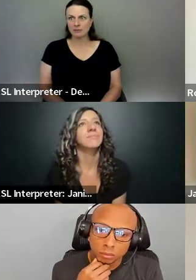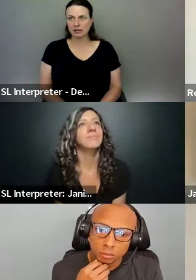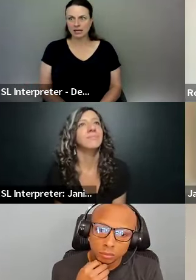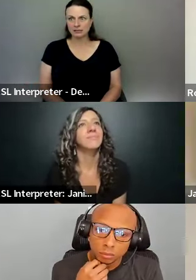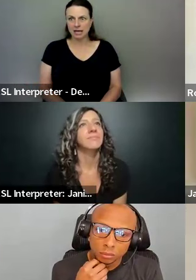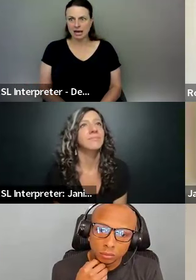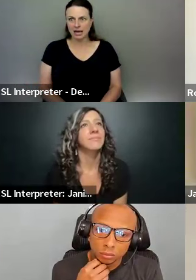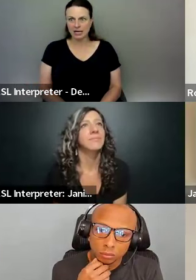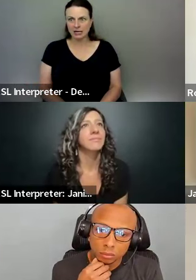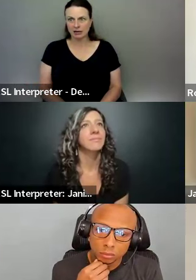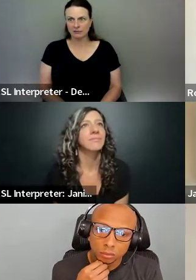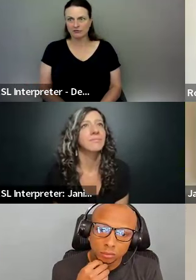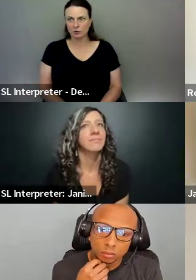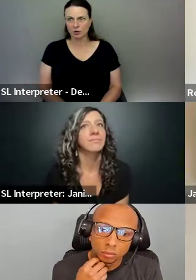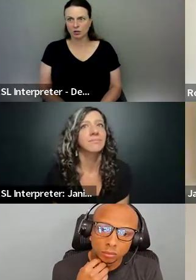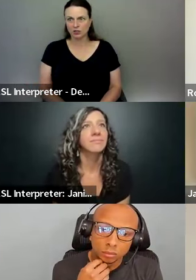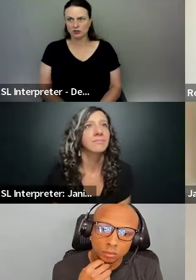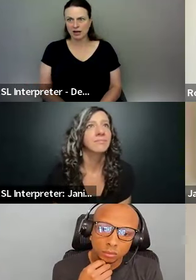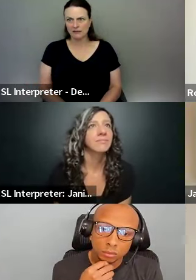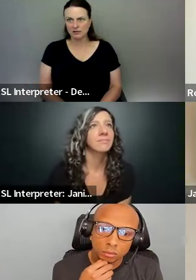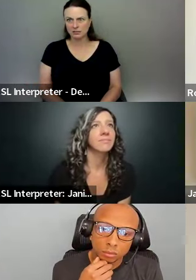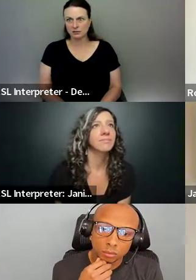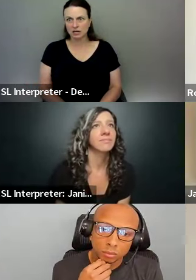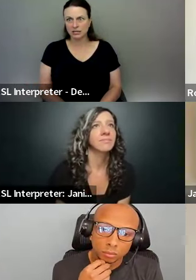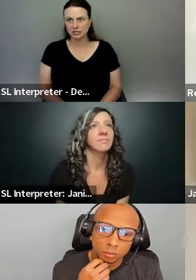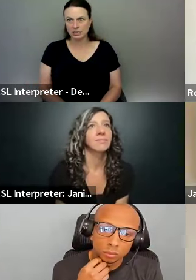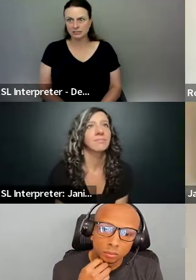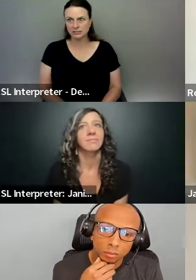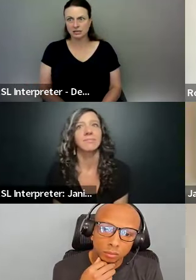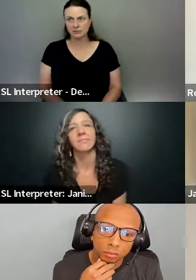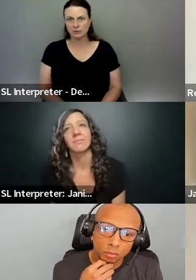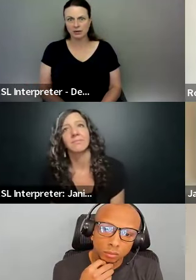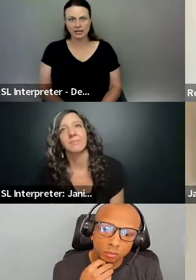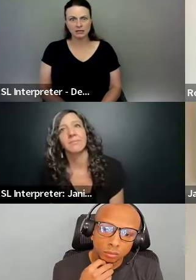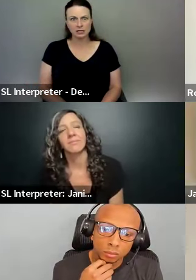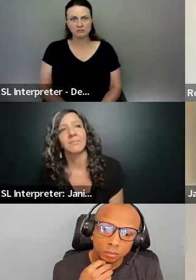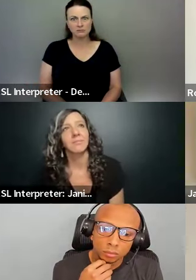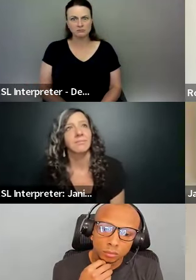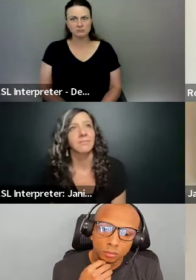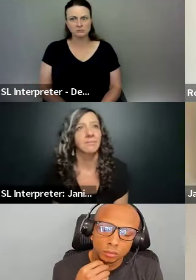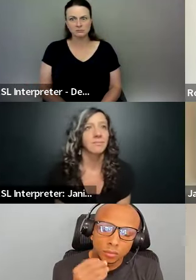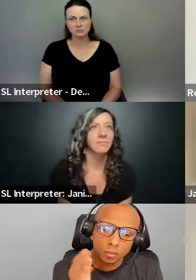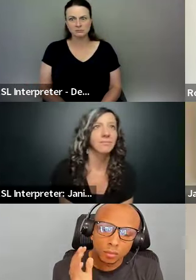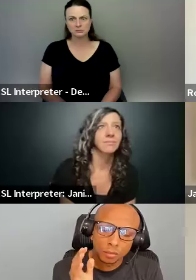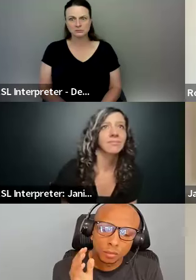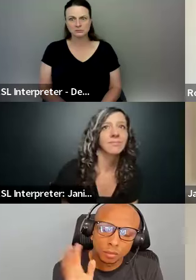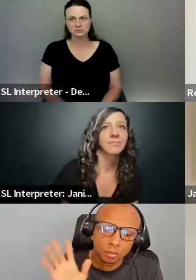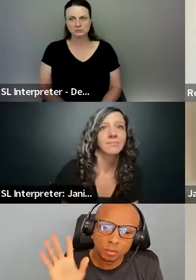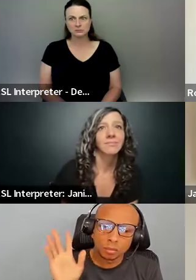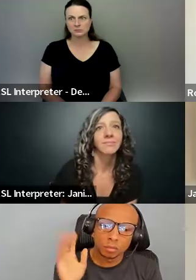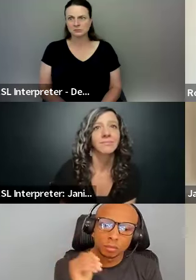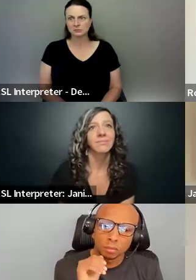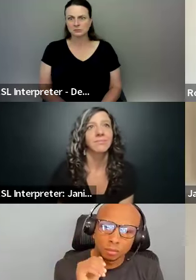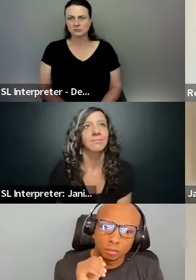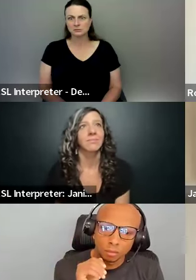Anything anybody has to add for Travis or Andres? Anybody want to add anything?